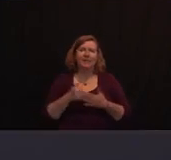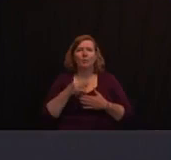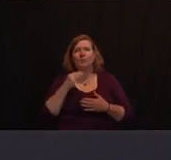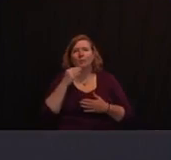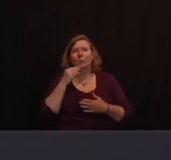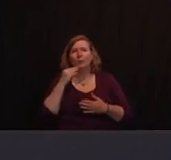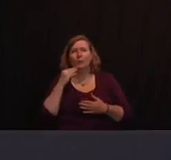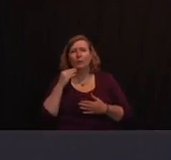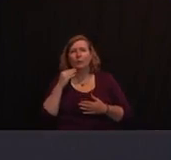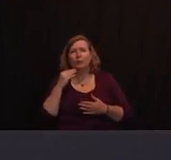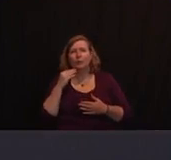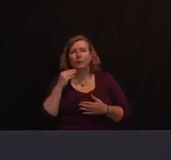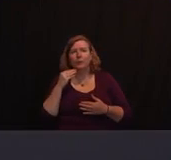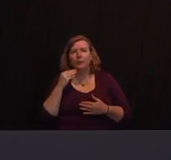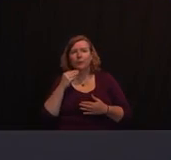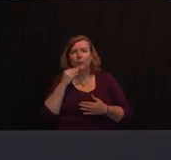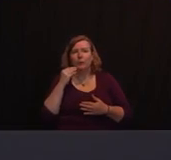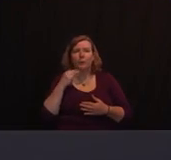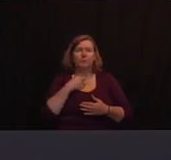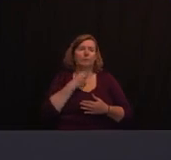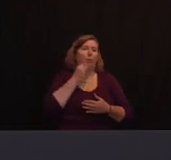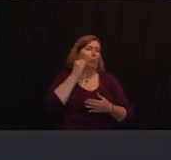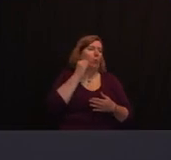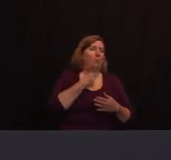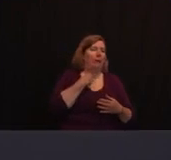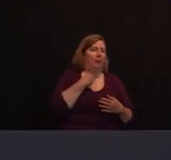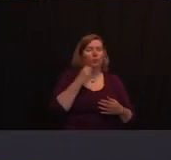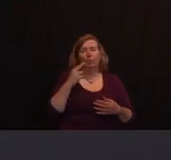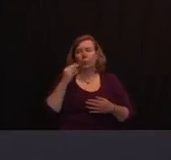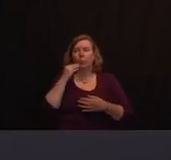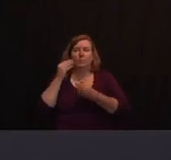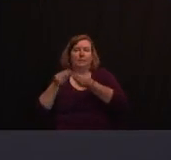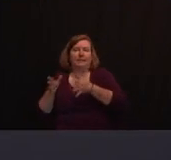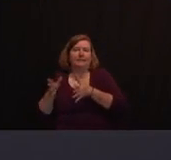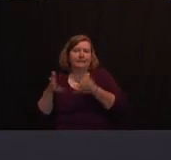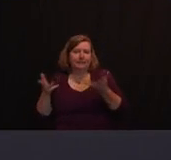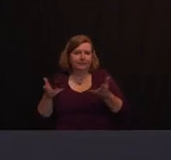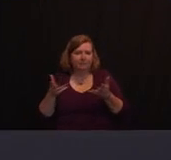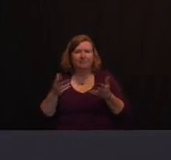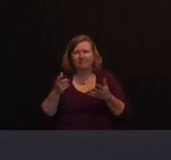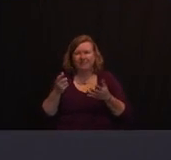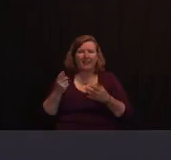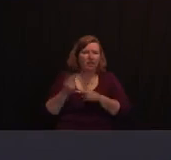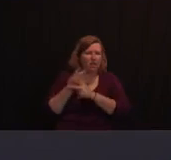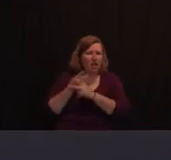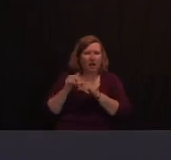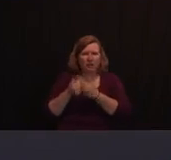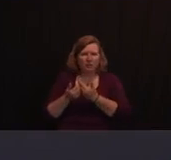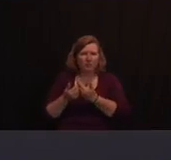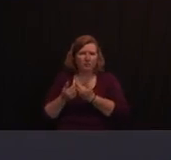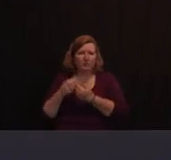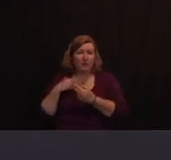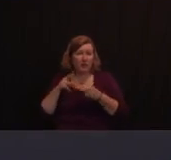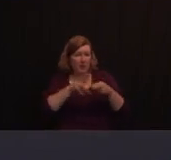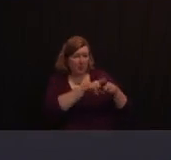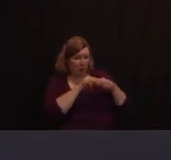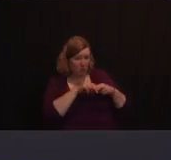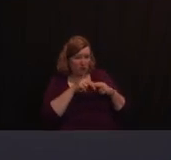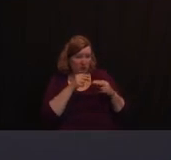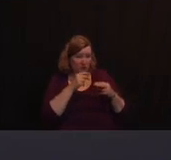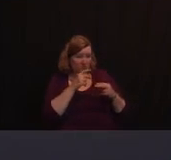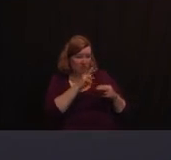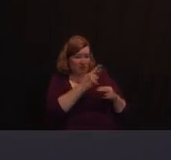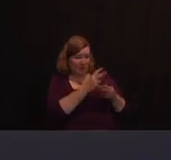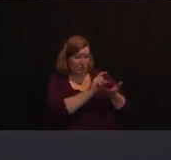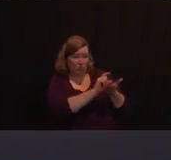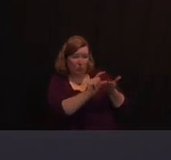homeless folks that are hard to reach. But any thoughts you've got? To the best of my knowledge, we're not dipping into the second dose supplies, but Judy